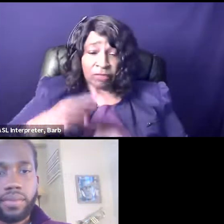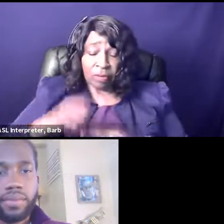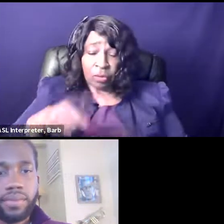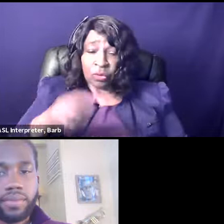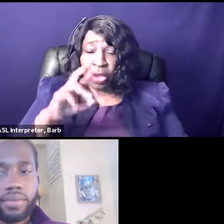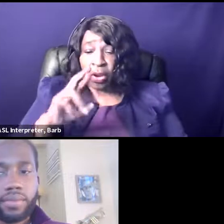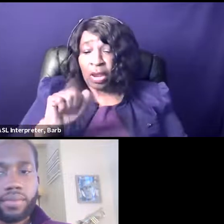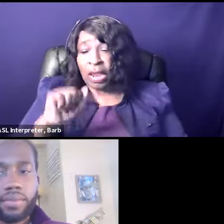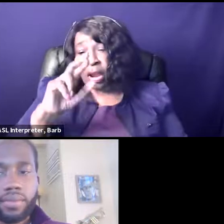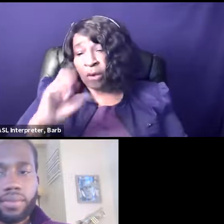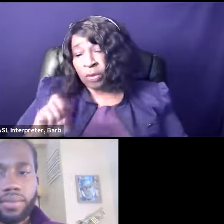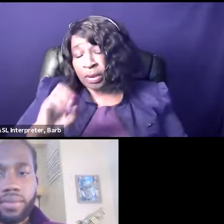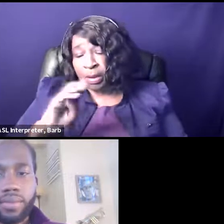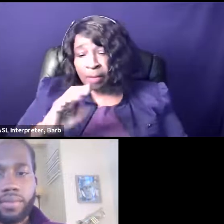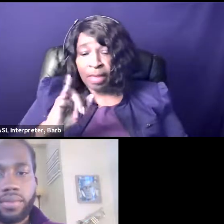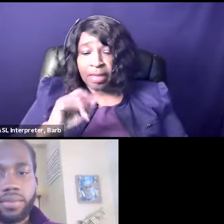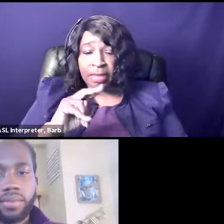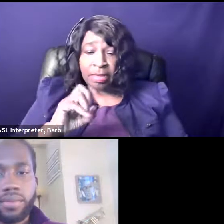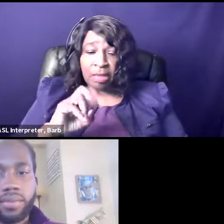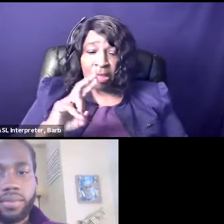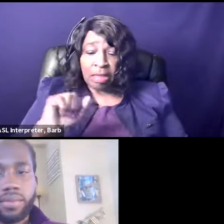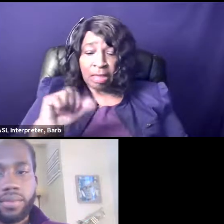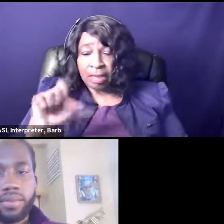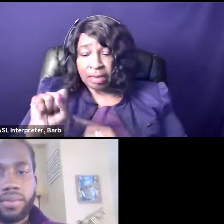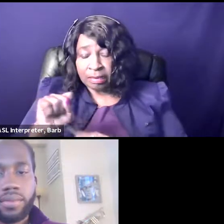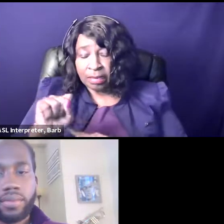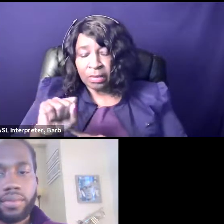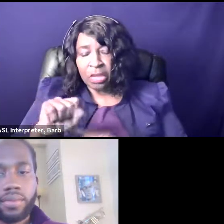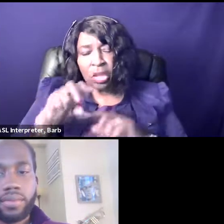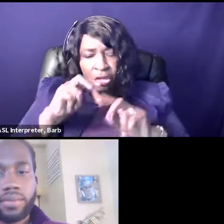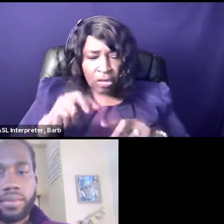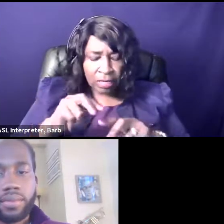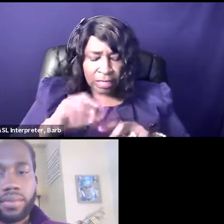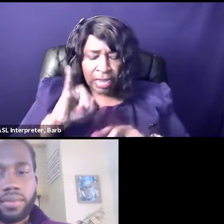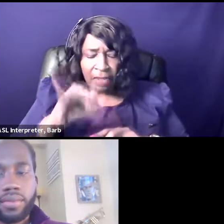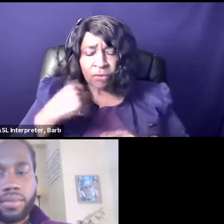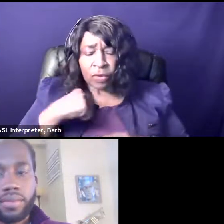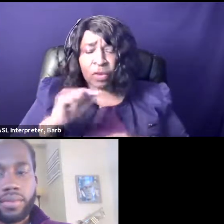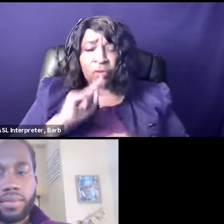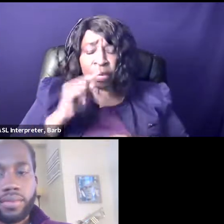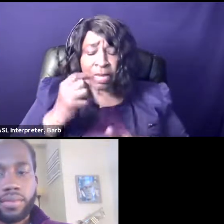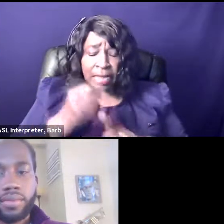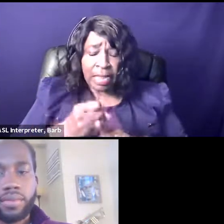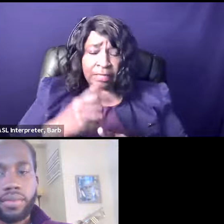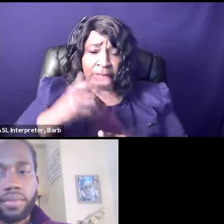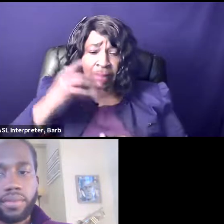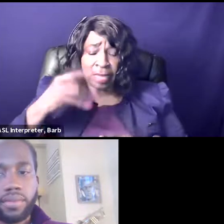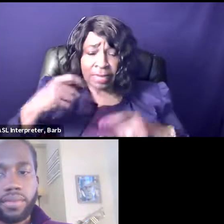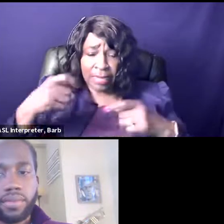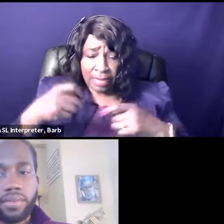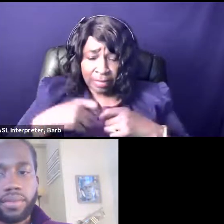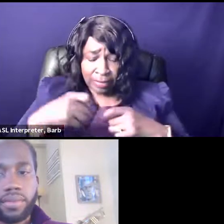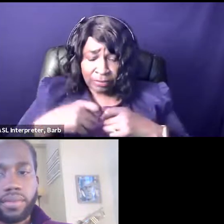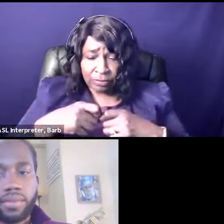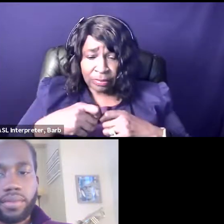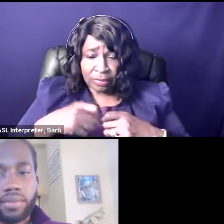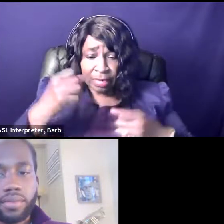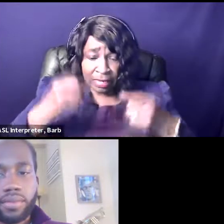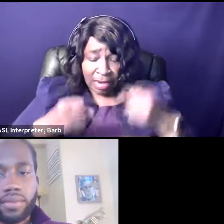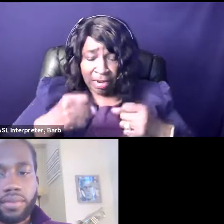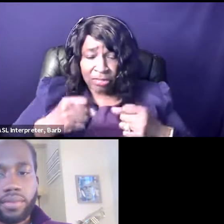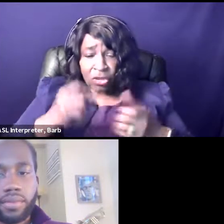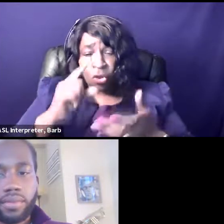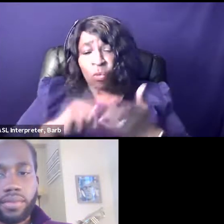some research going on now looking at if we really expand electric vehicles, what do you do with batteries after they've reached